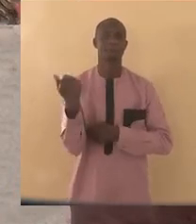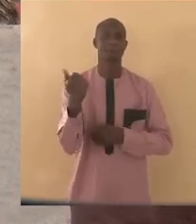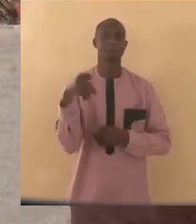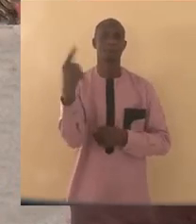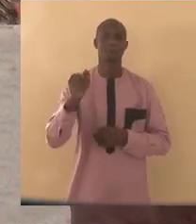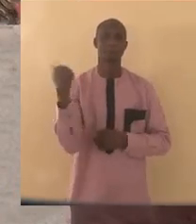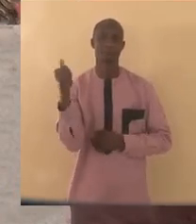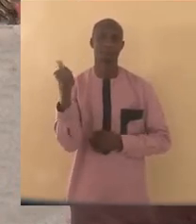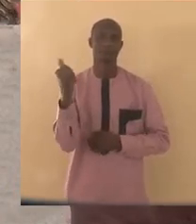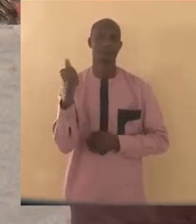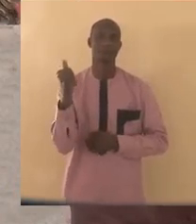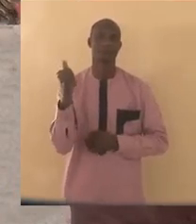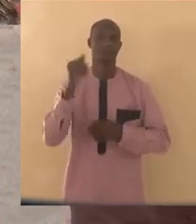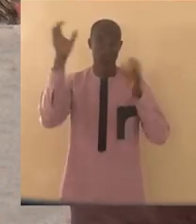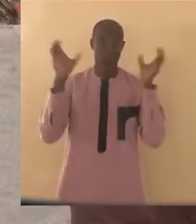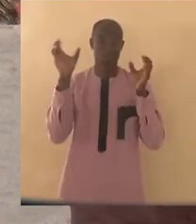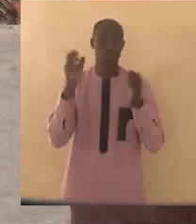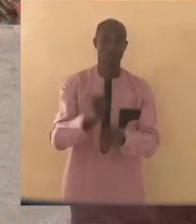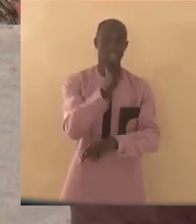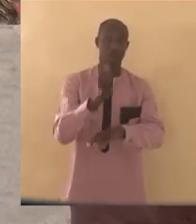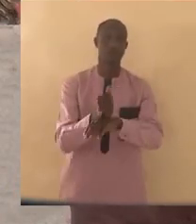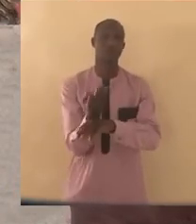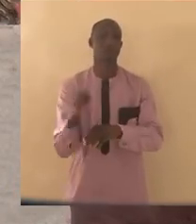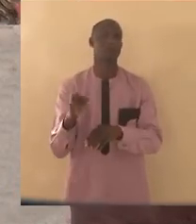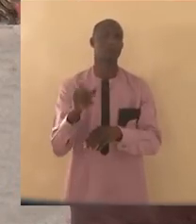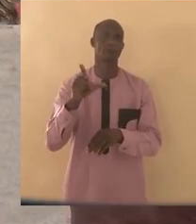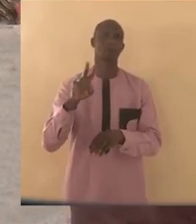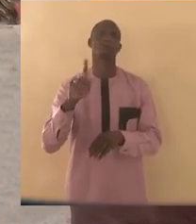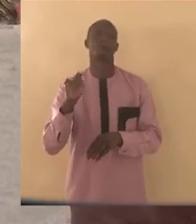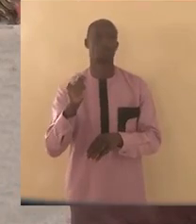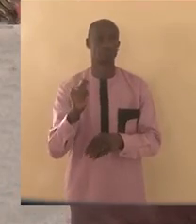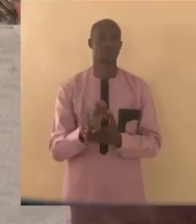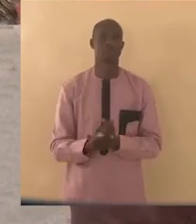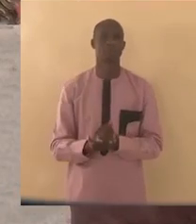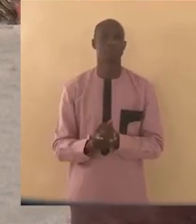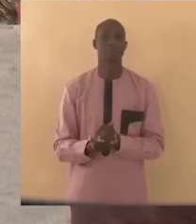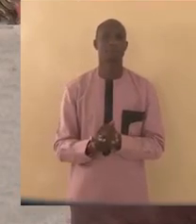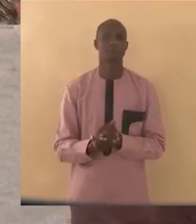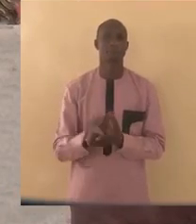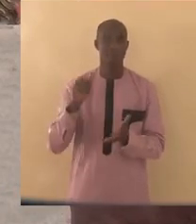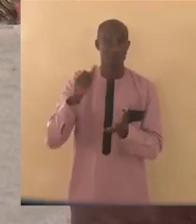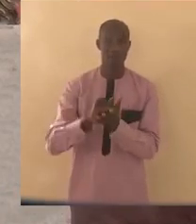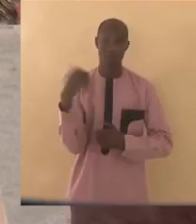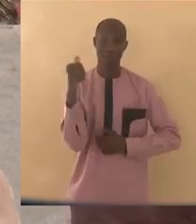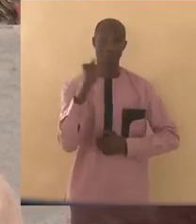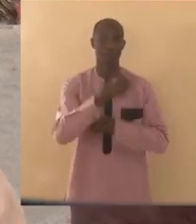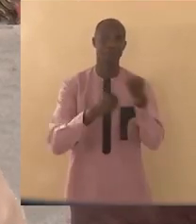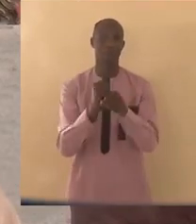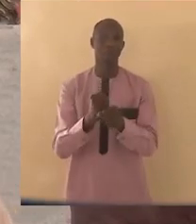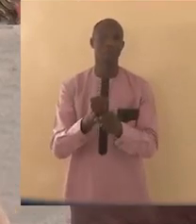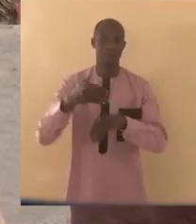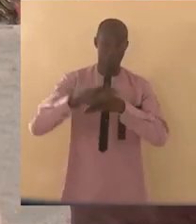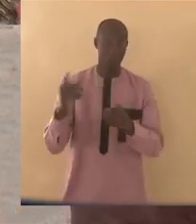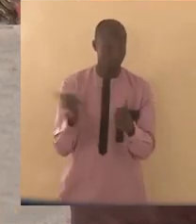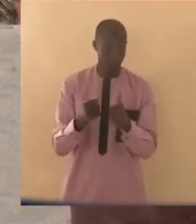the 10th anniversary of the establishment of the Lux Terra Chapel. Now, this is 10 years after